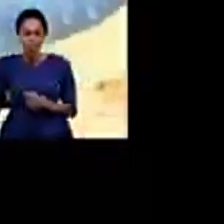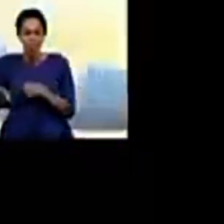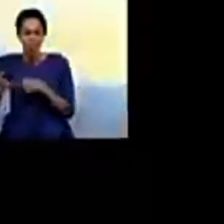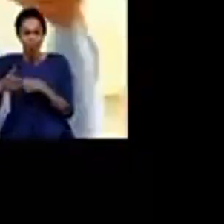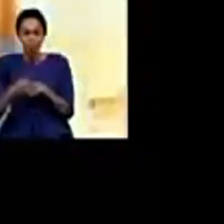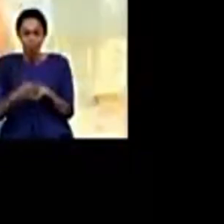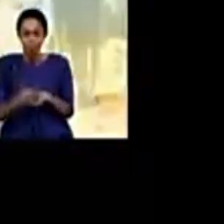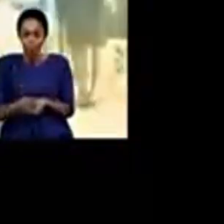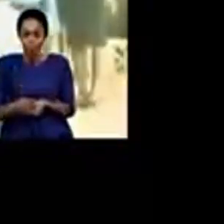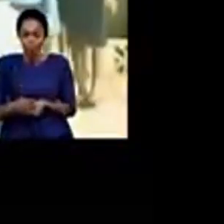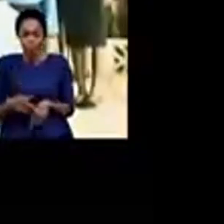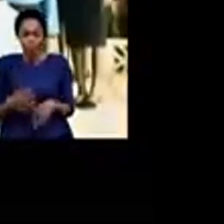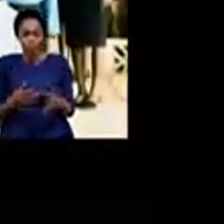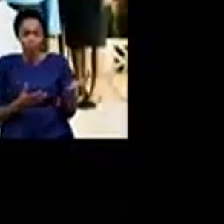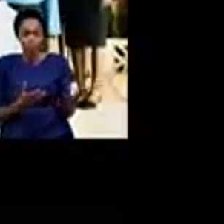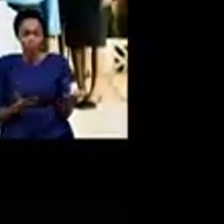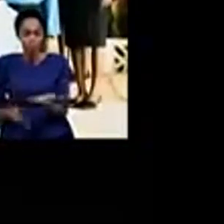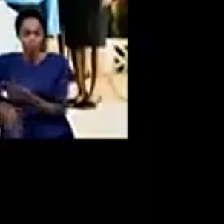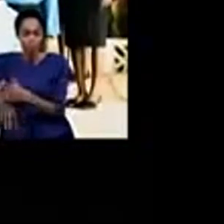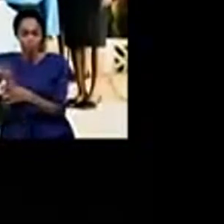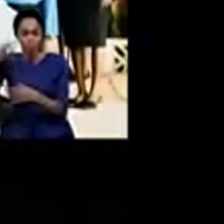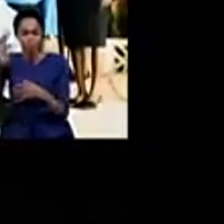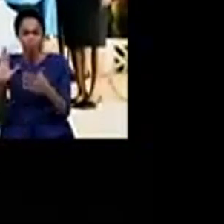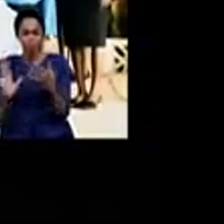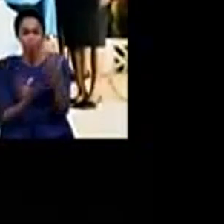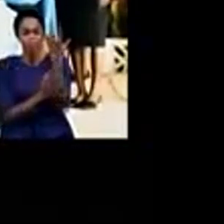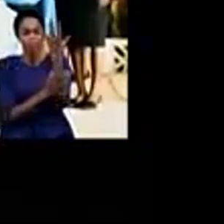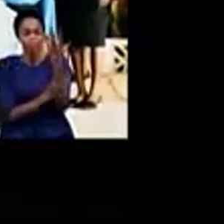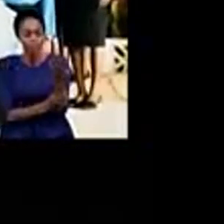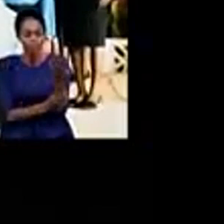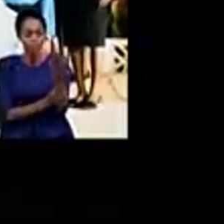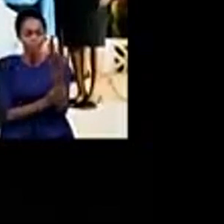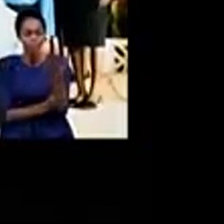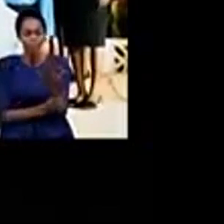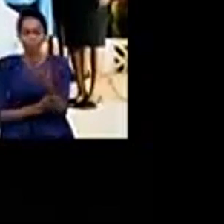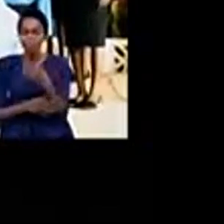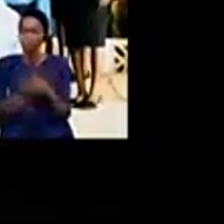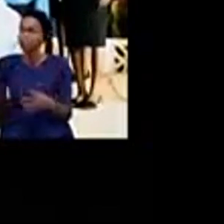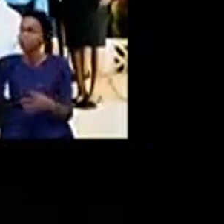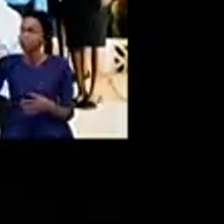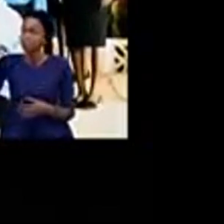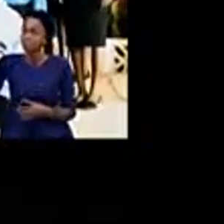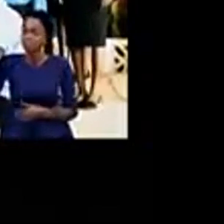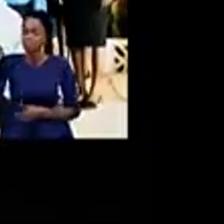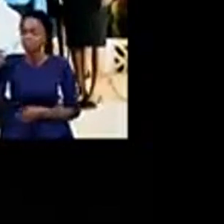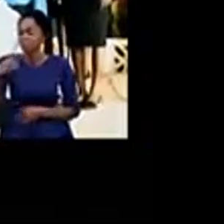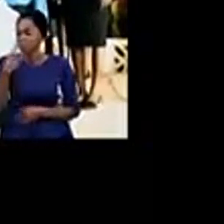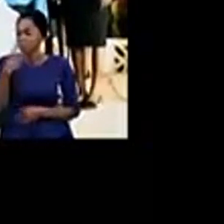Still my